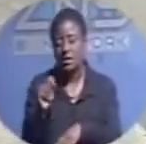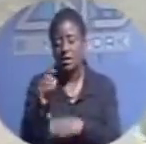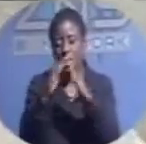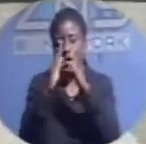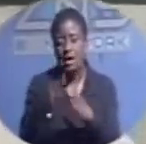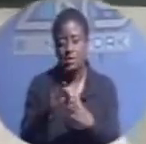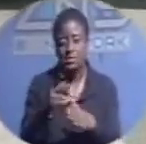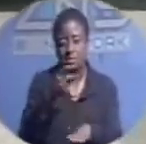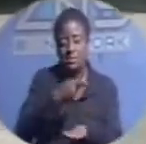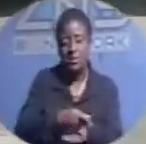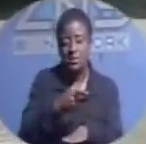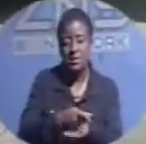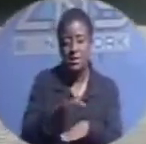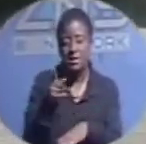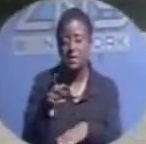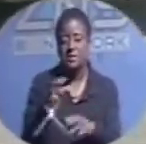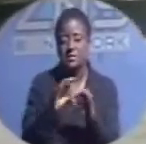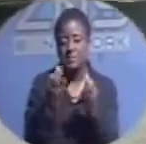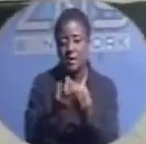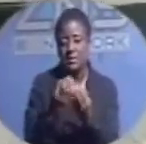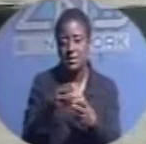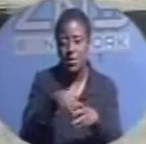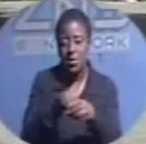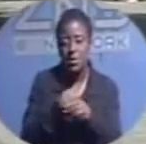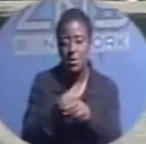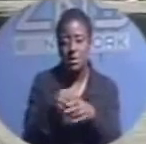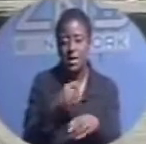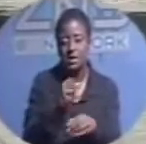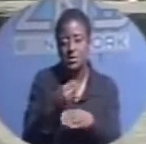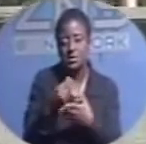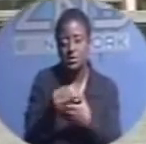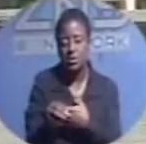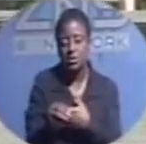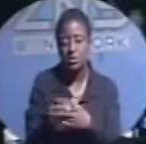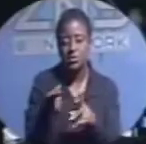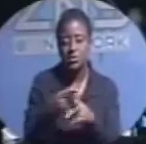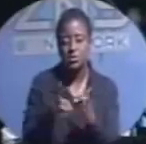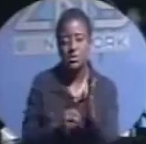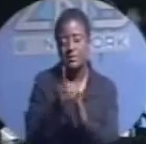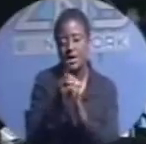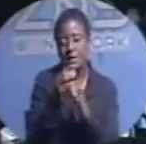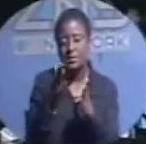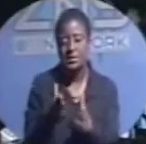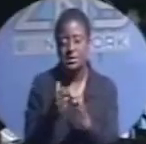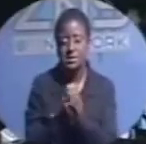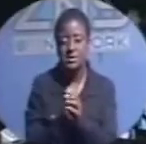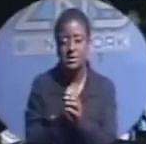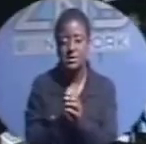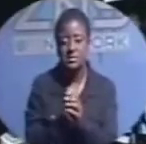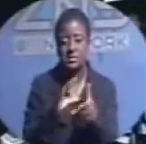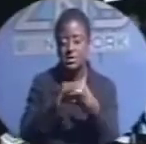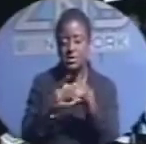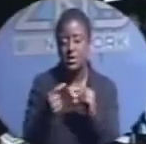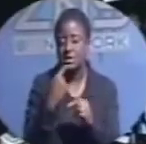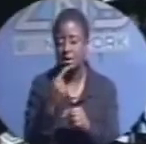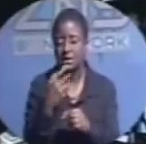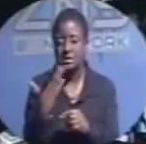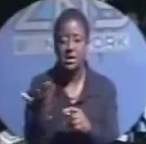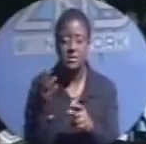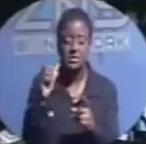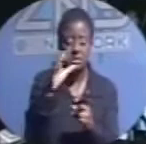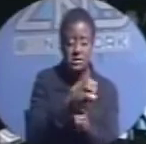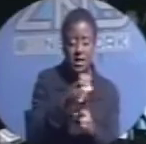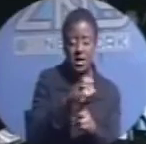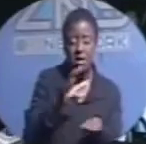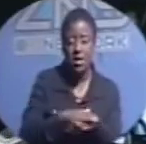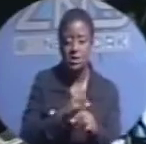his family initially owned and is sold to developers. The story goes on to say that there was an attack on a security guard, and it